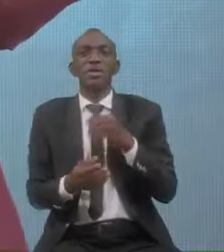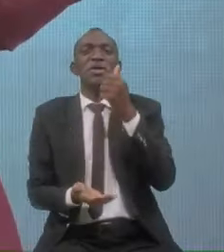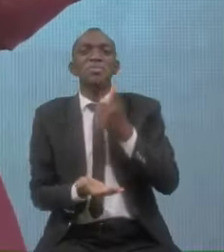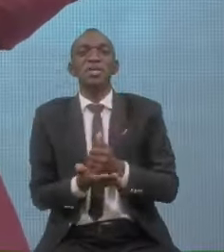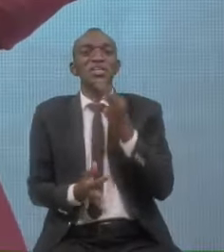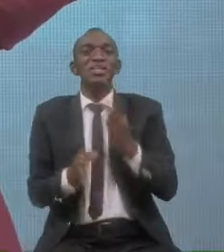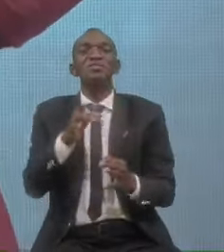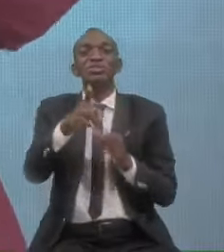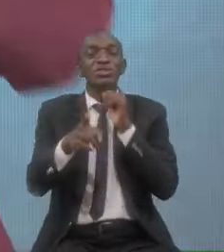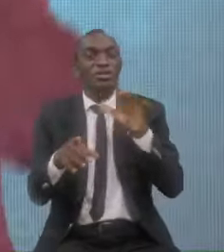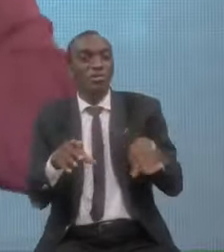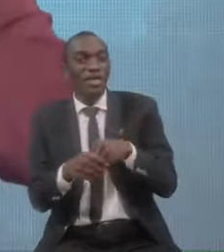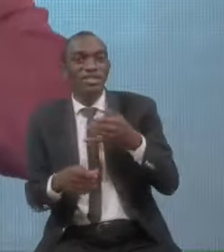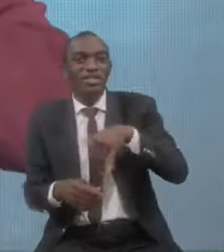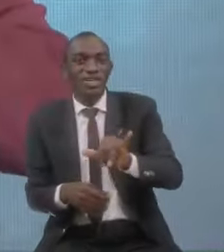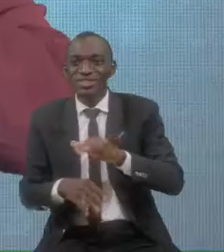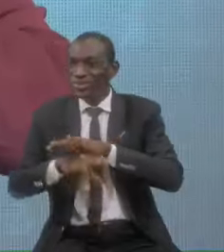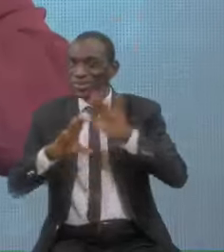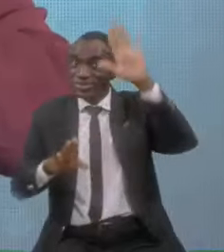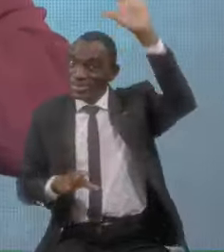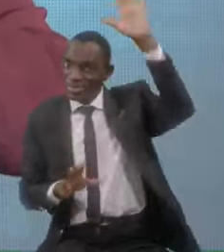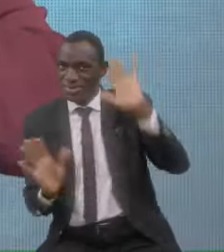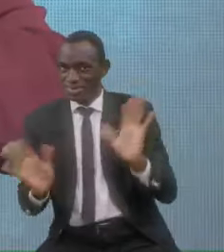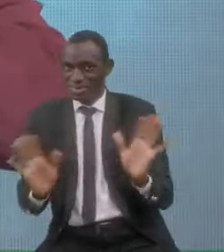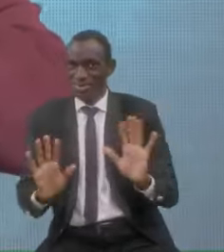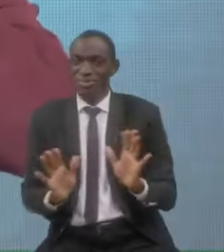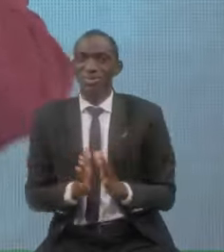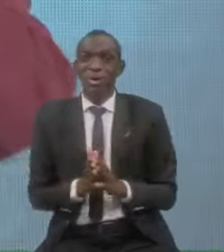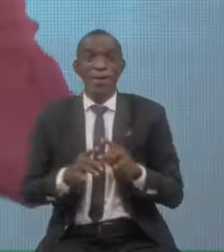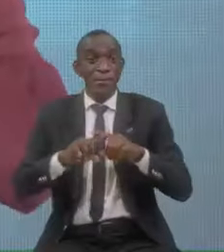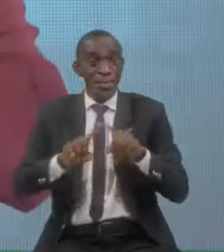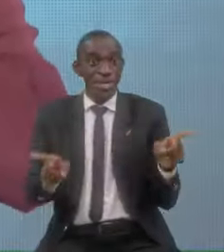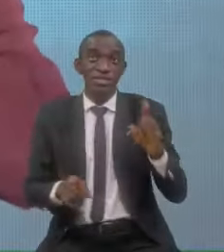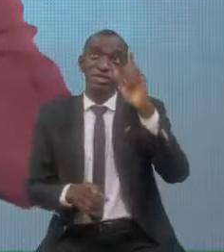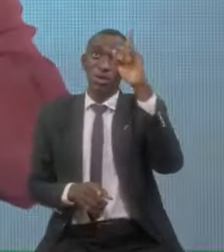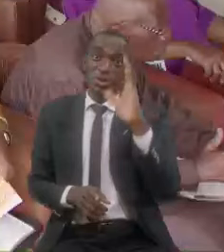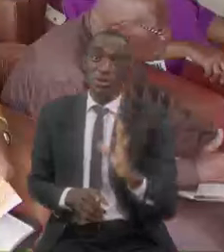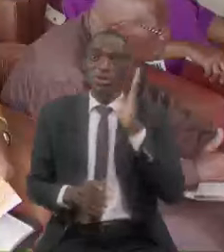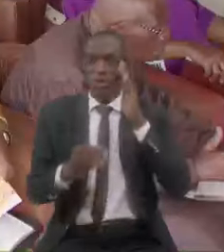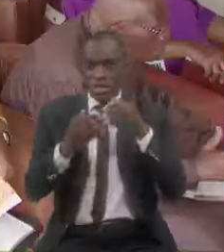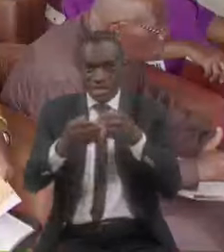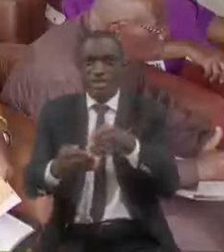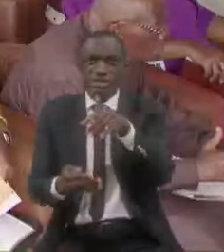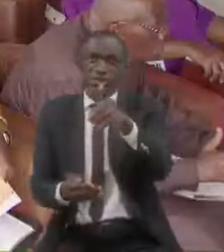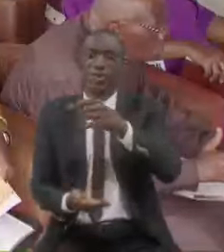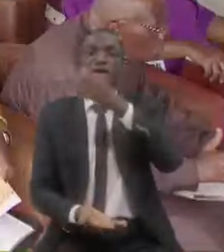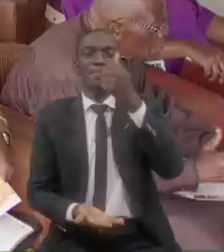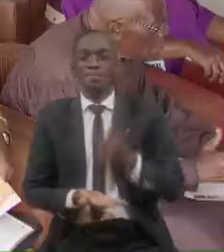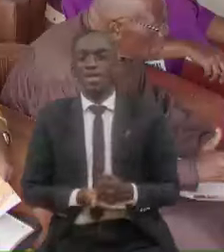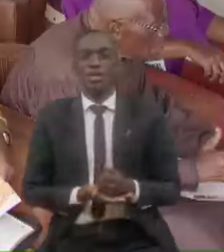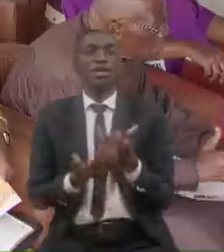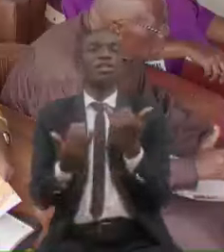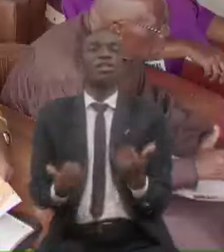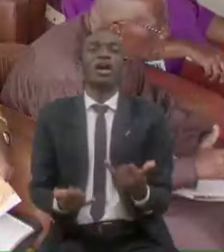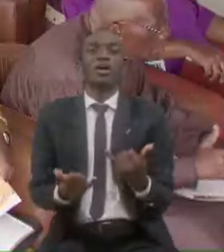yet, don't raise up your hand, but God will guide you. Yeah. Now, you